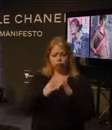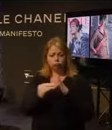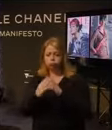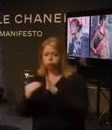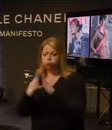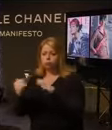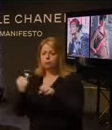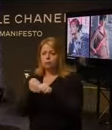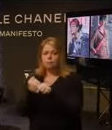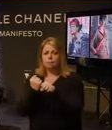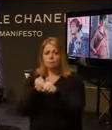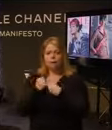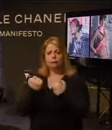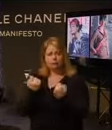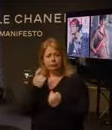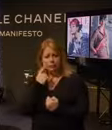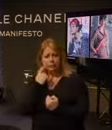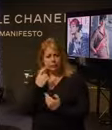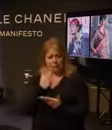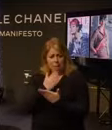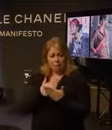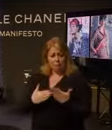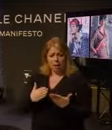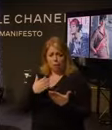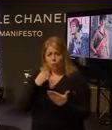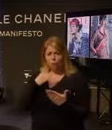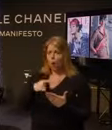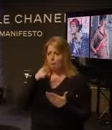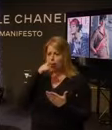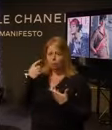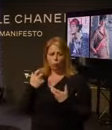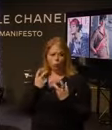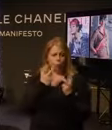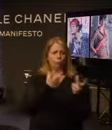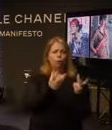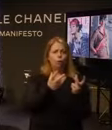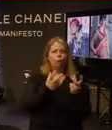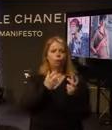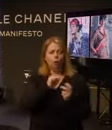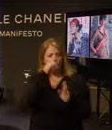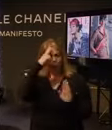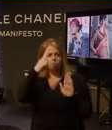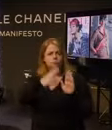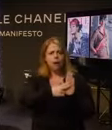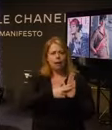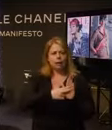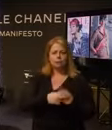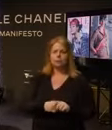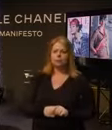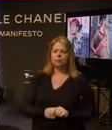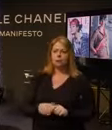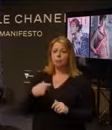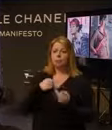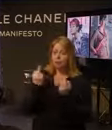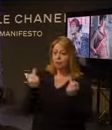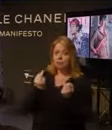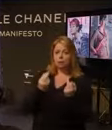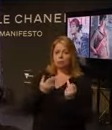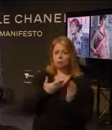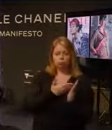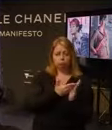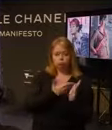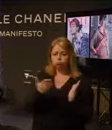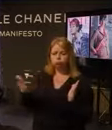that. But that was part of the allure, part of her brand as well, was that it was available to more